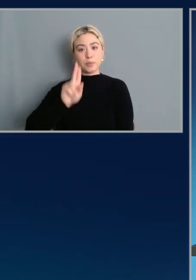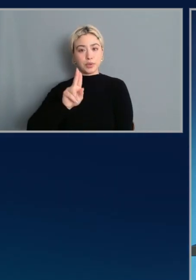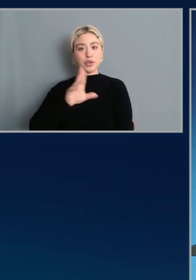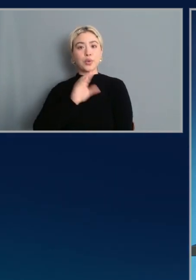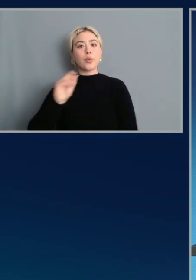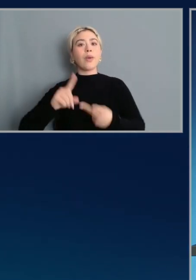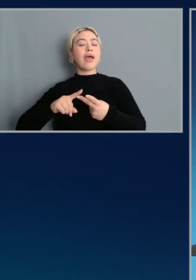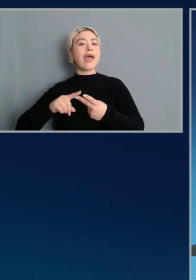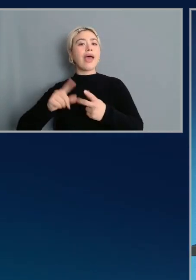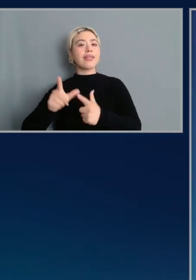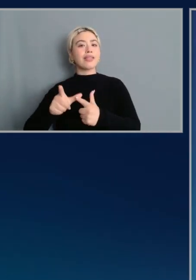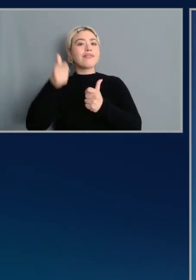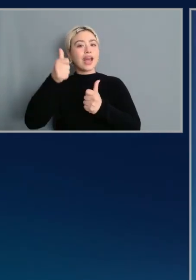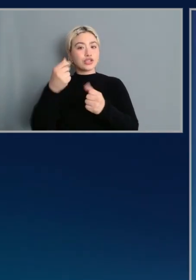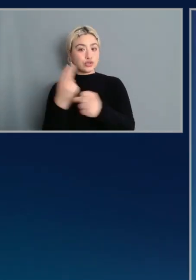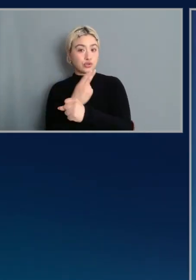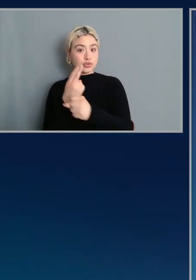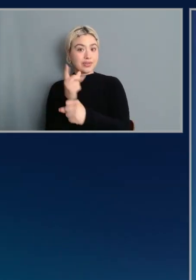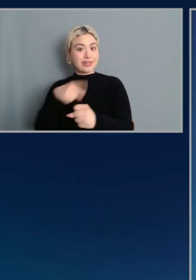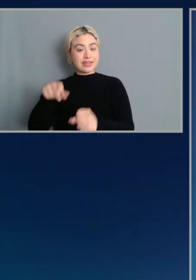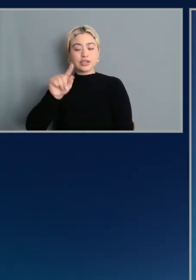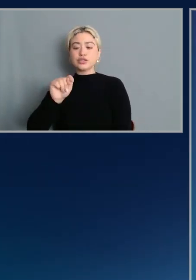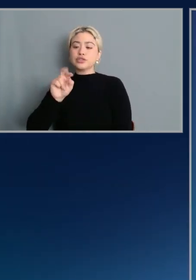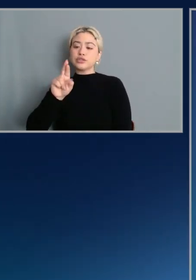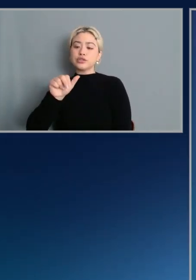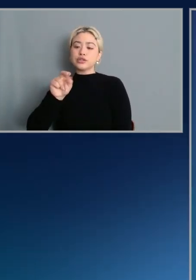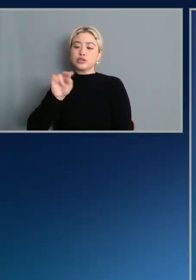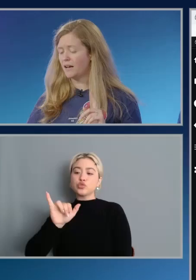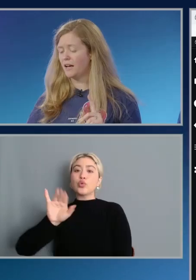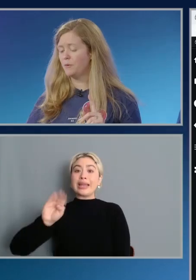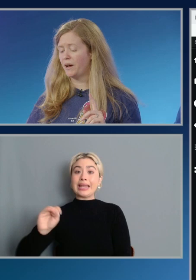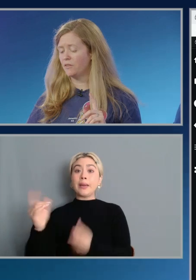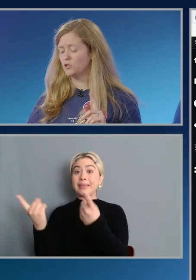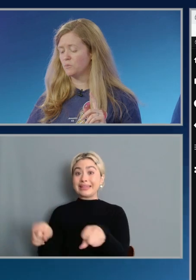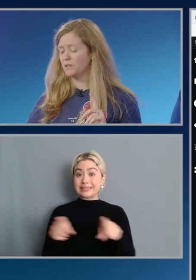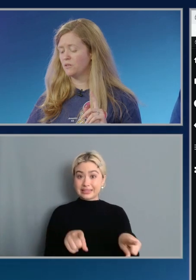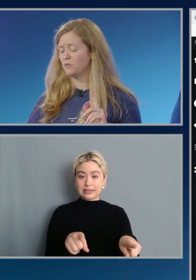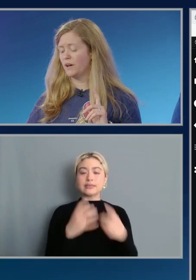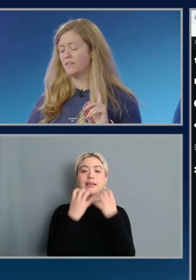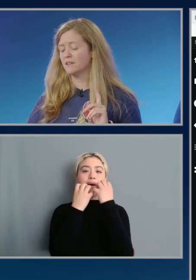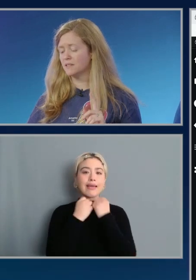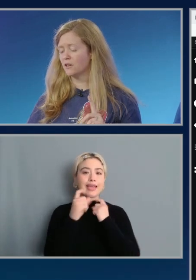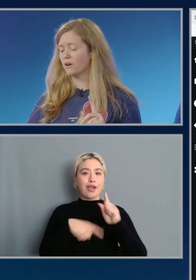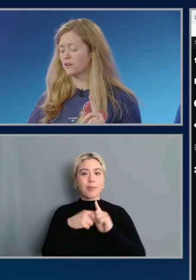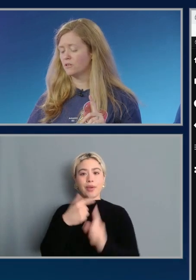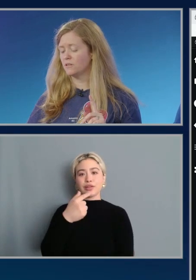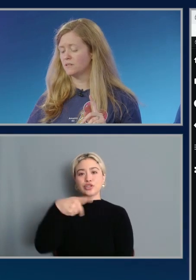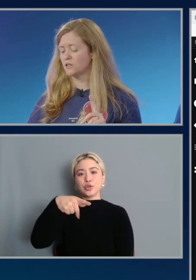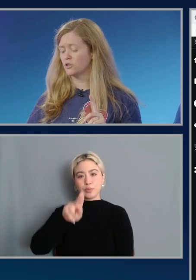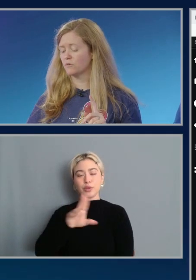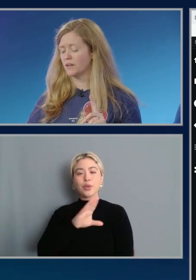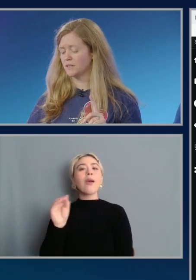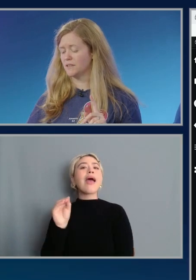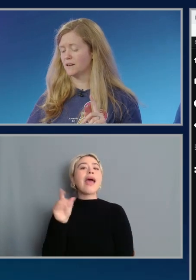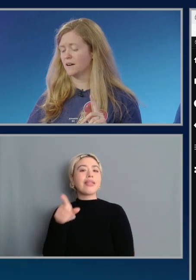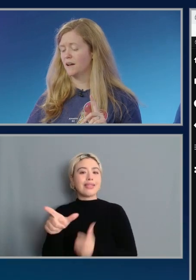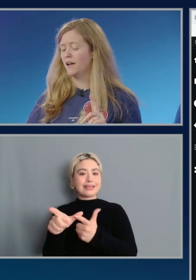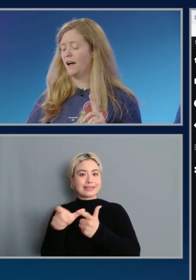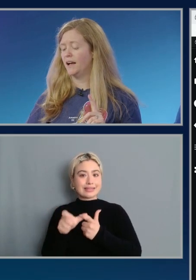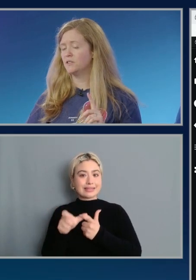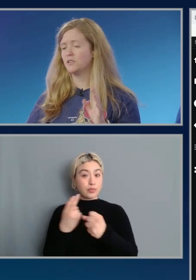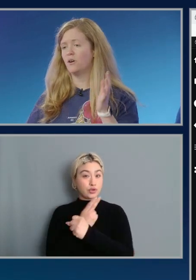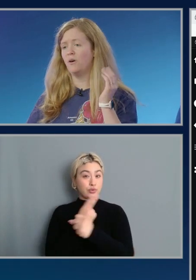accelerator utilization, because these are Trainium instances, actually. I care a lot about the GPU and the accelerator utilization right